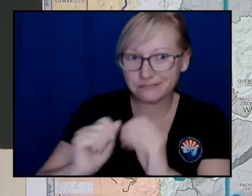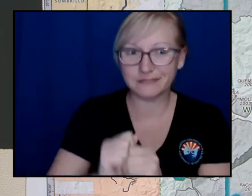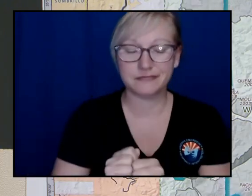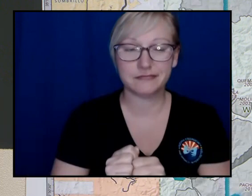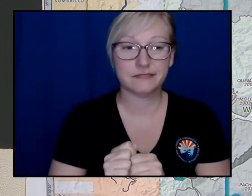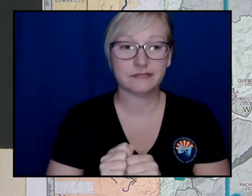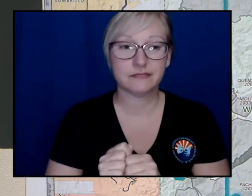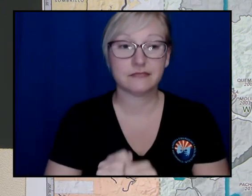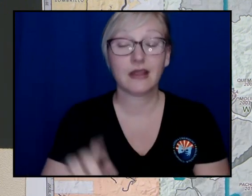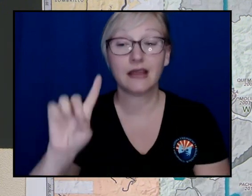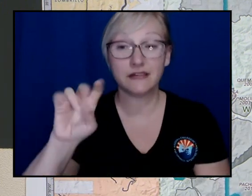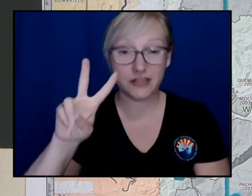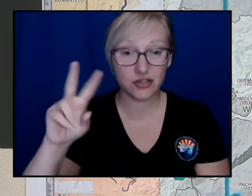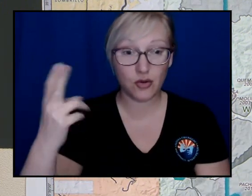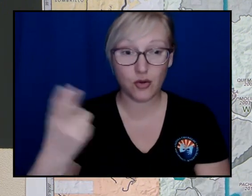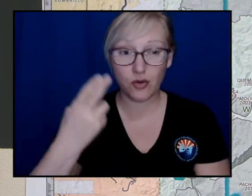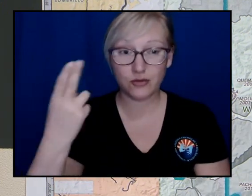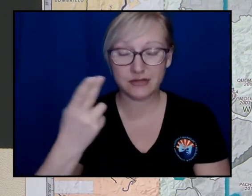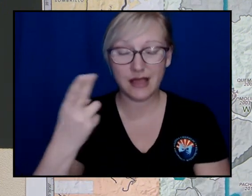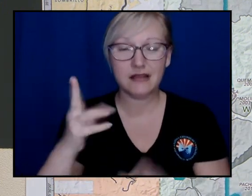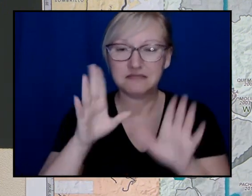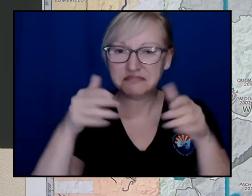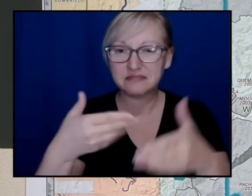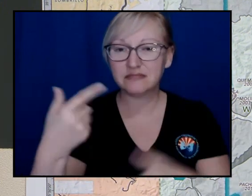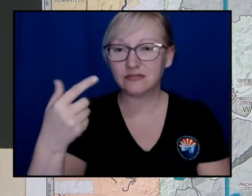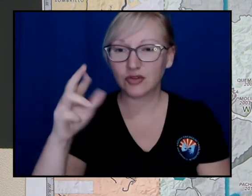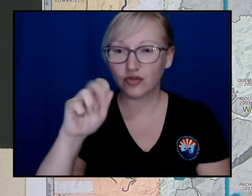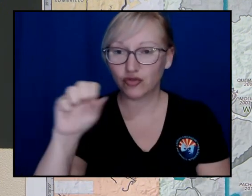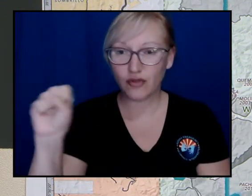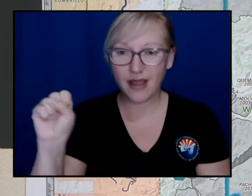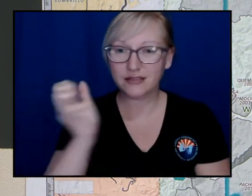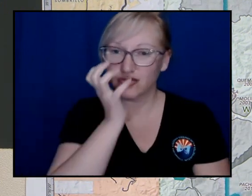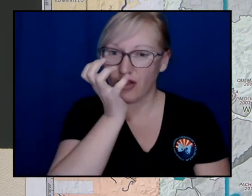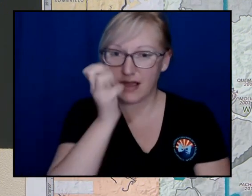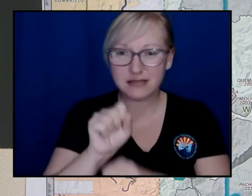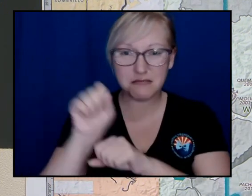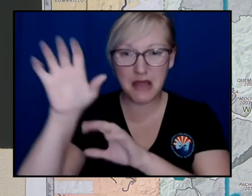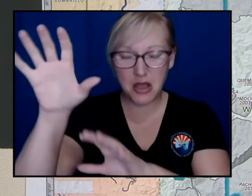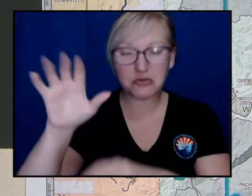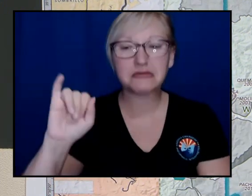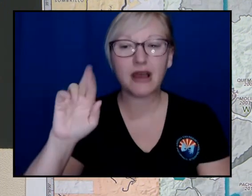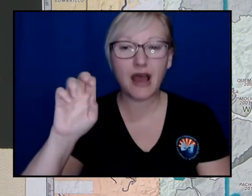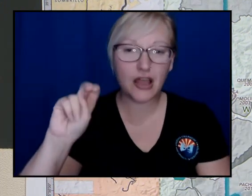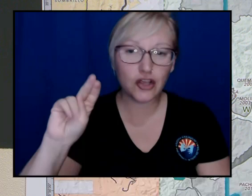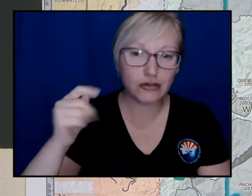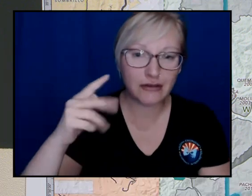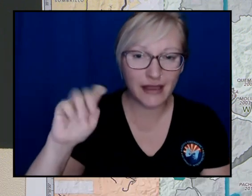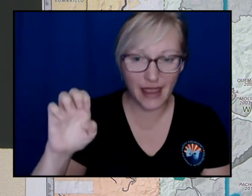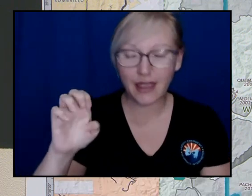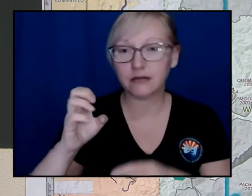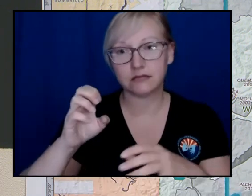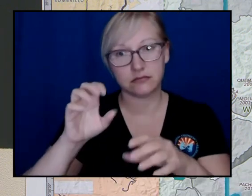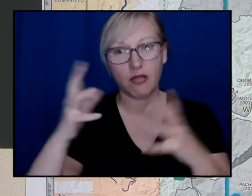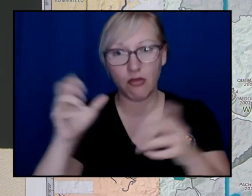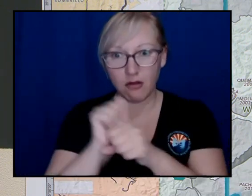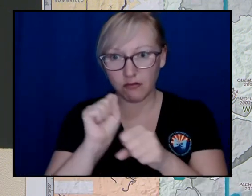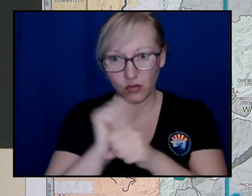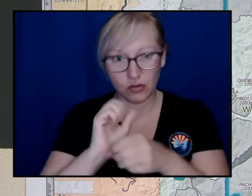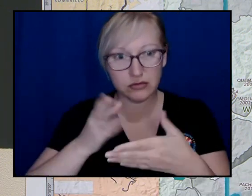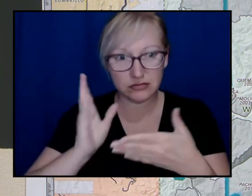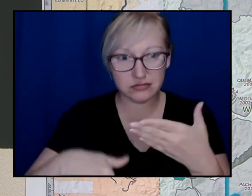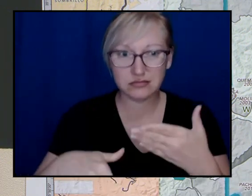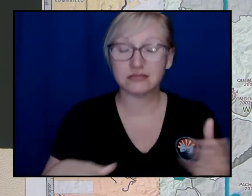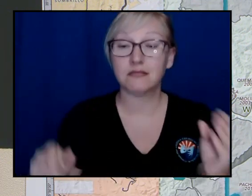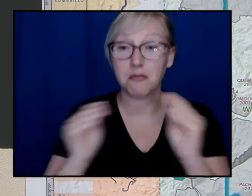the work around Grass Mountain and Iron Gate. A lot of work has been completed in there. A lot more green showing on the